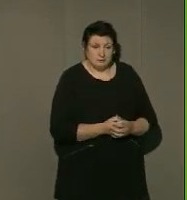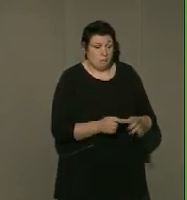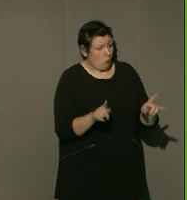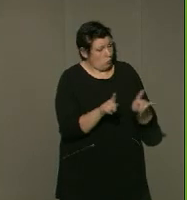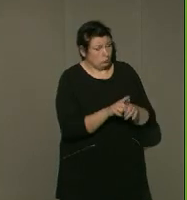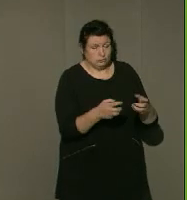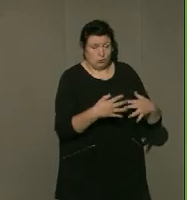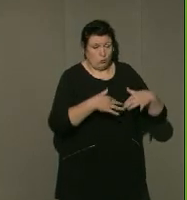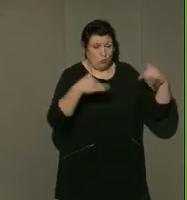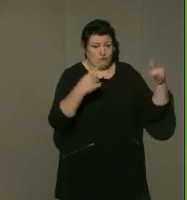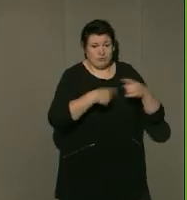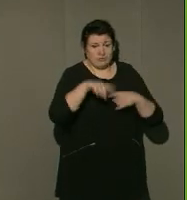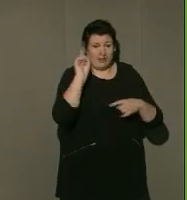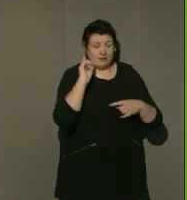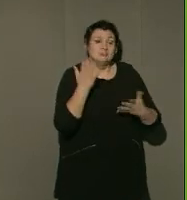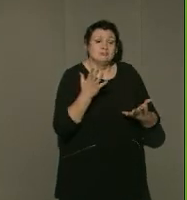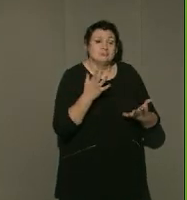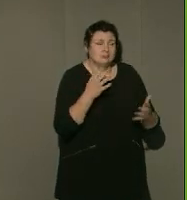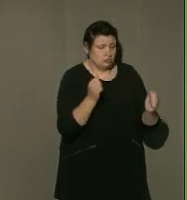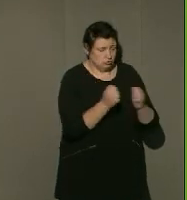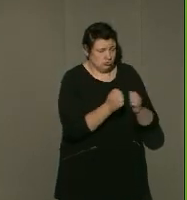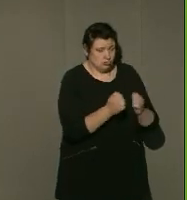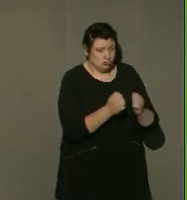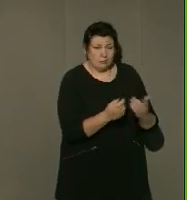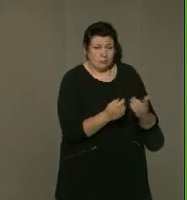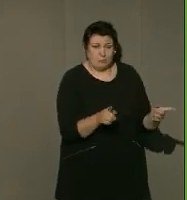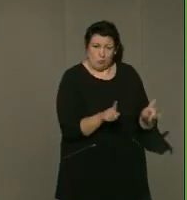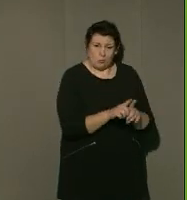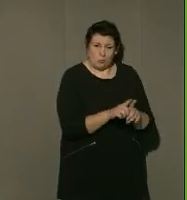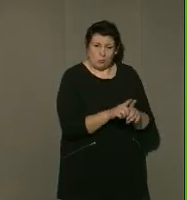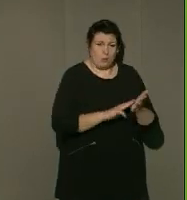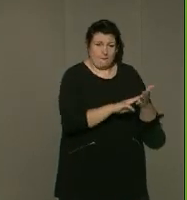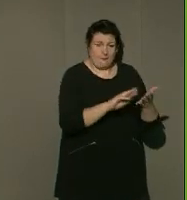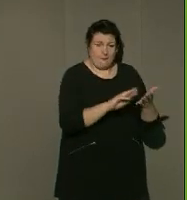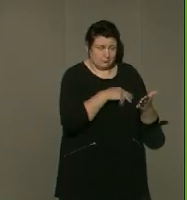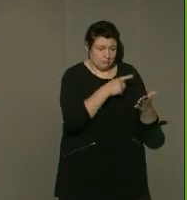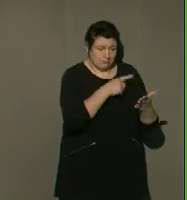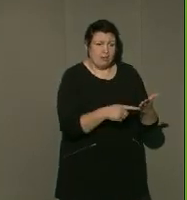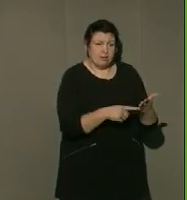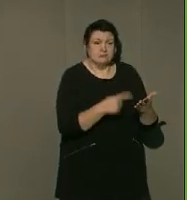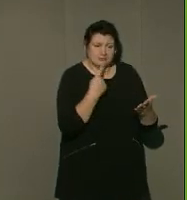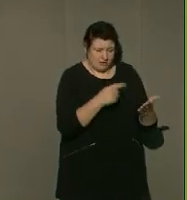agreed, and in the way that the members' ballot endorsed. Thank you.